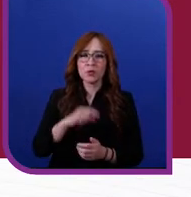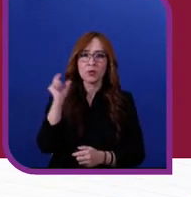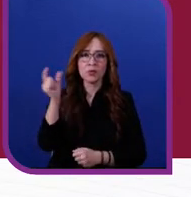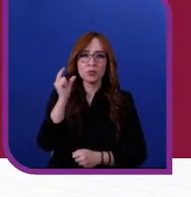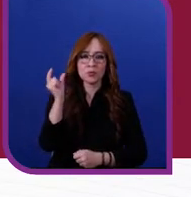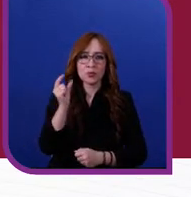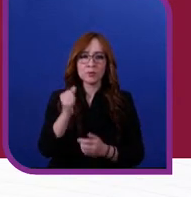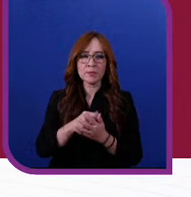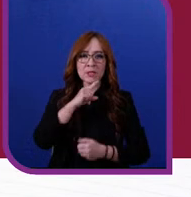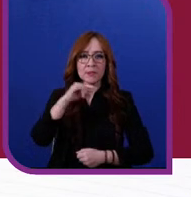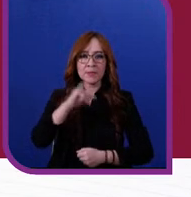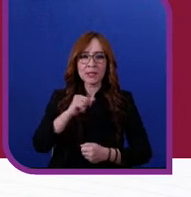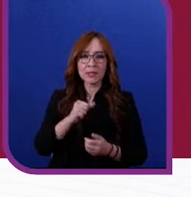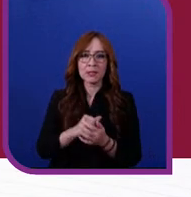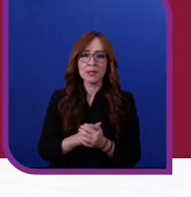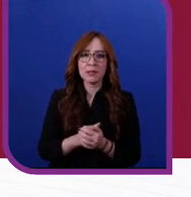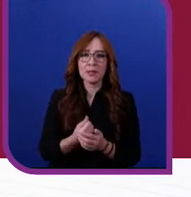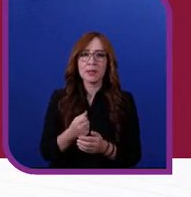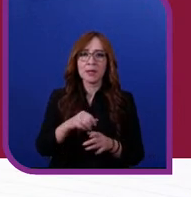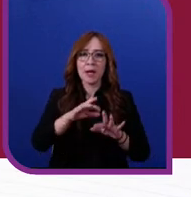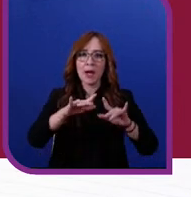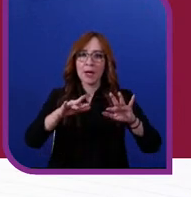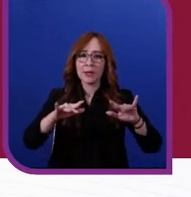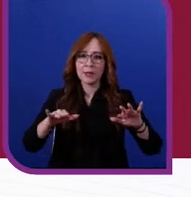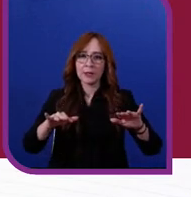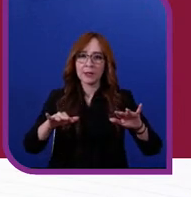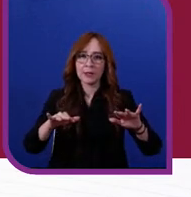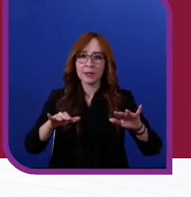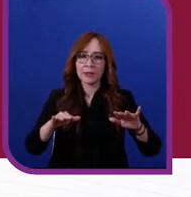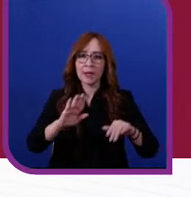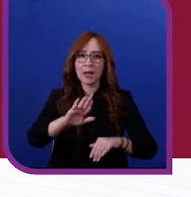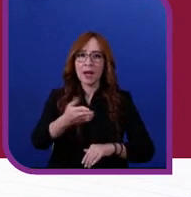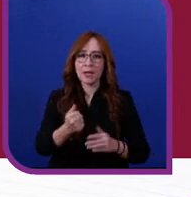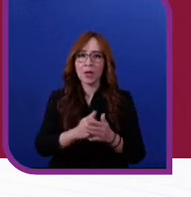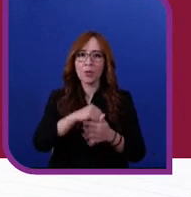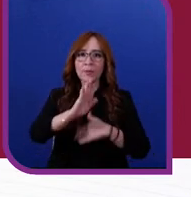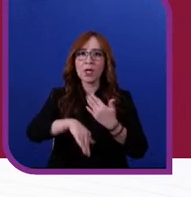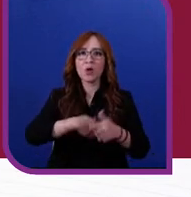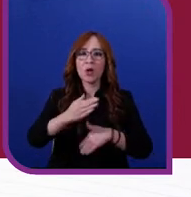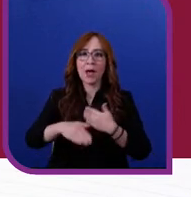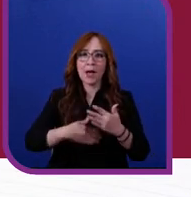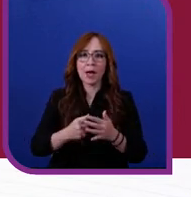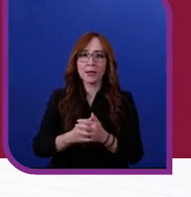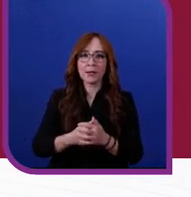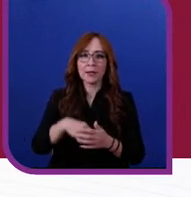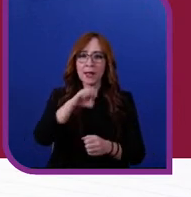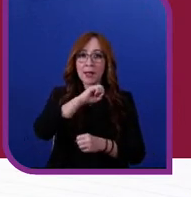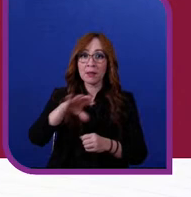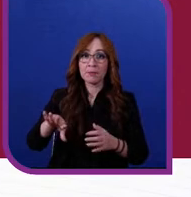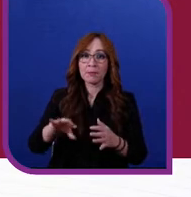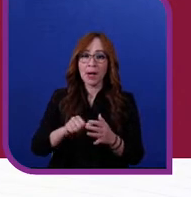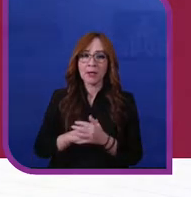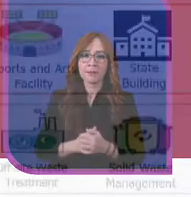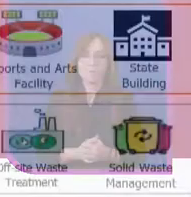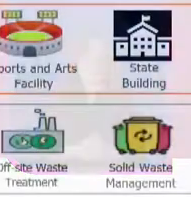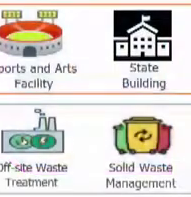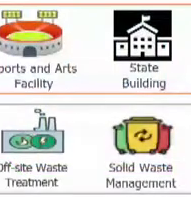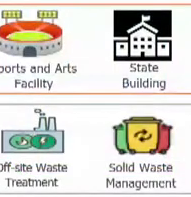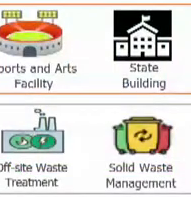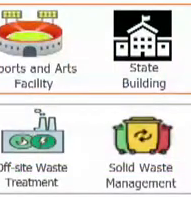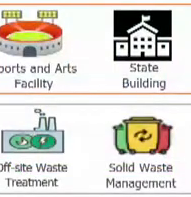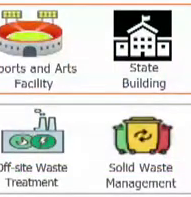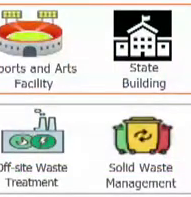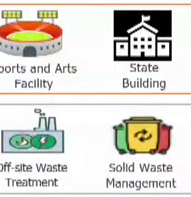a Hai lebat areas of sectors that the still need for the pipi